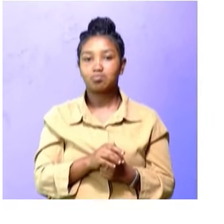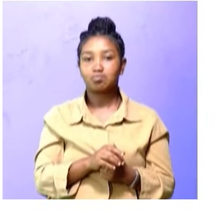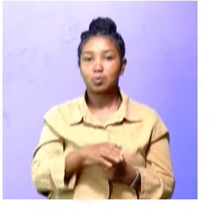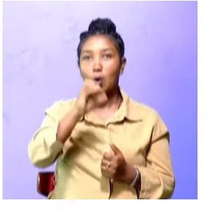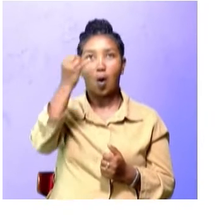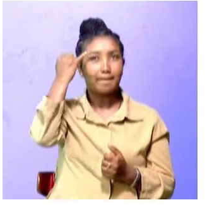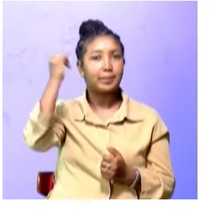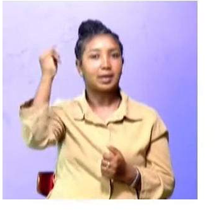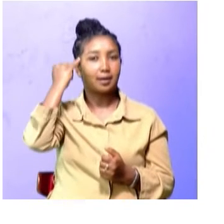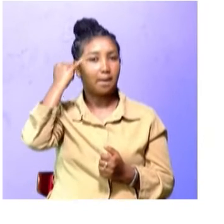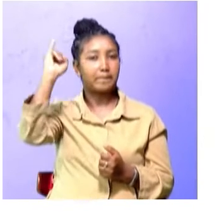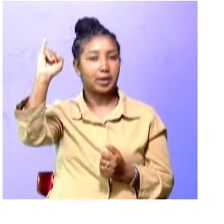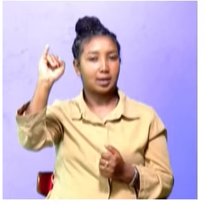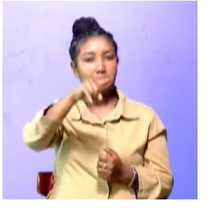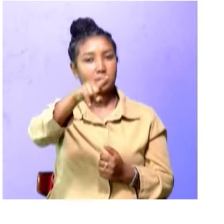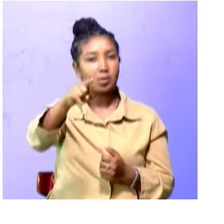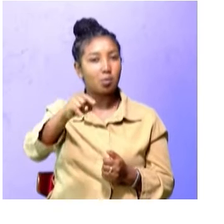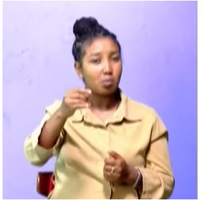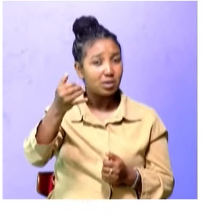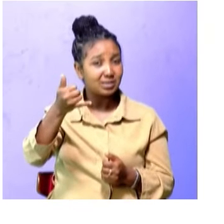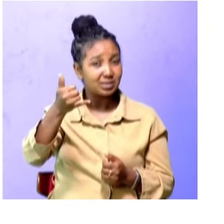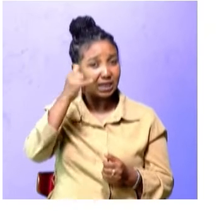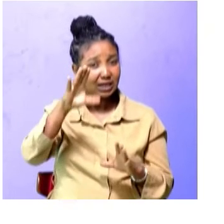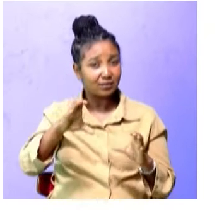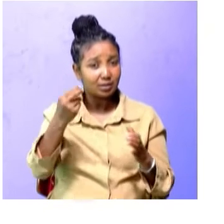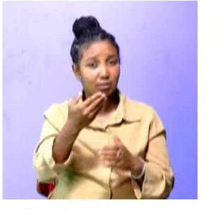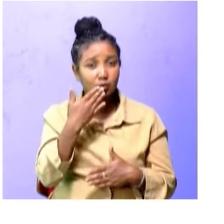That's our opinion. Yeah? What do we say?